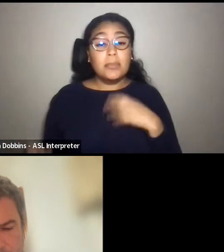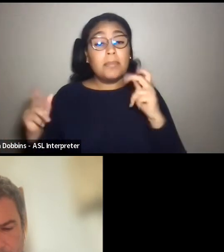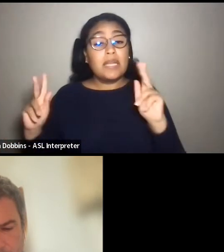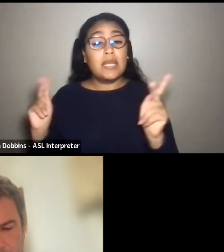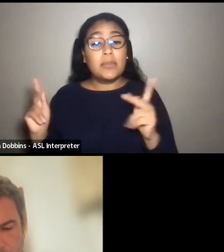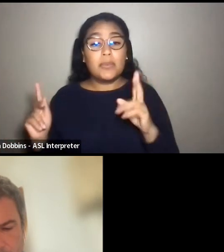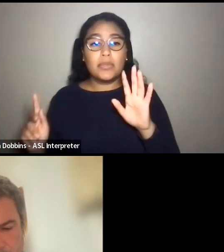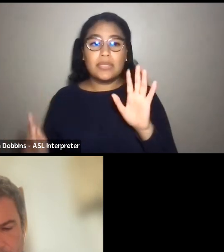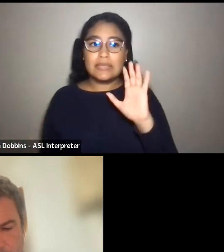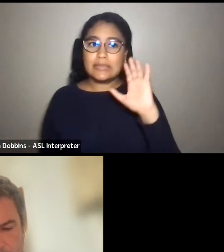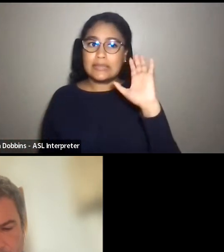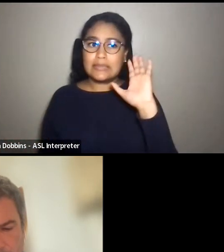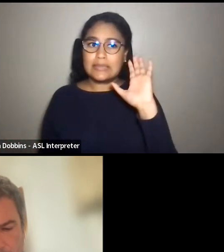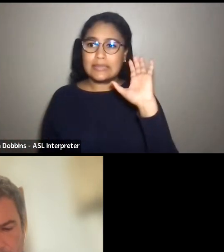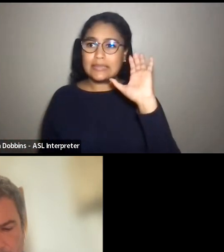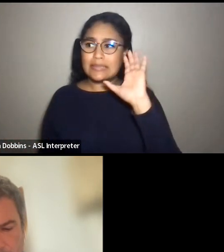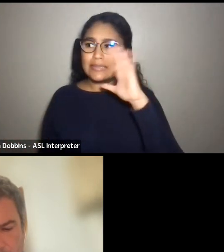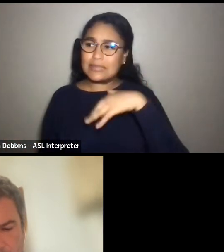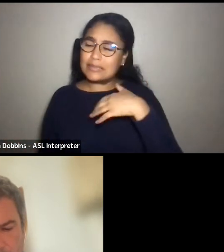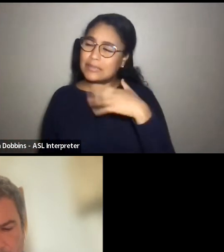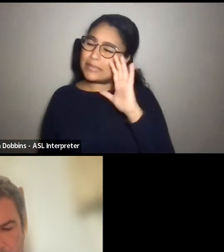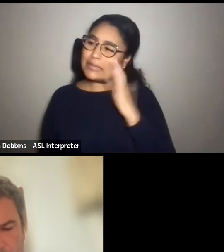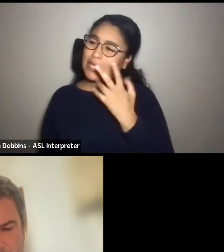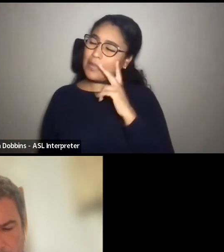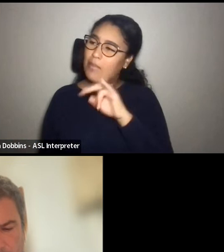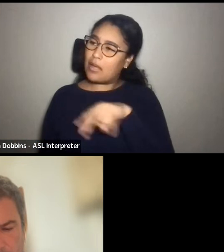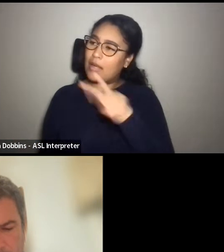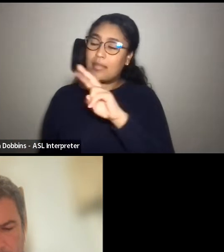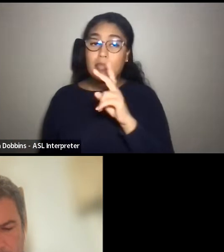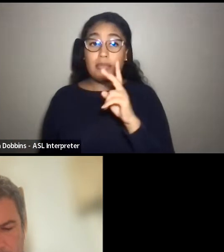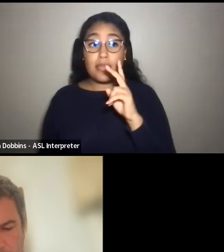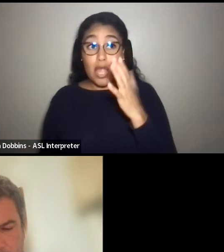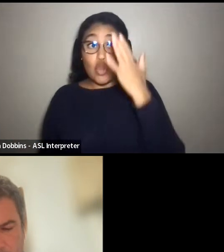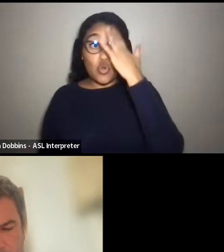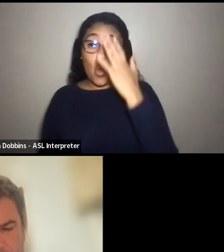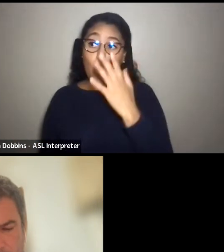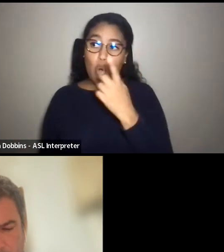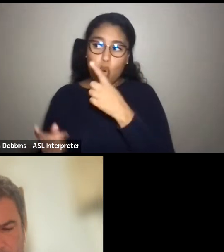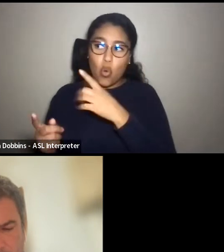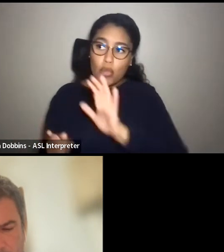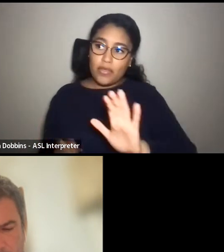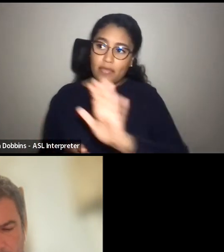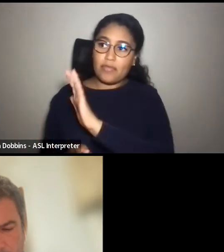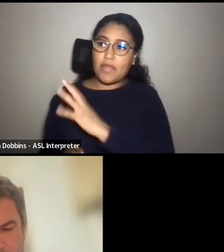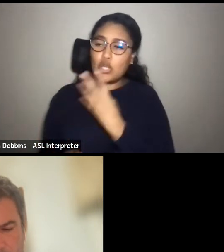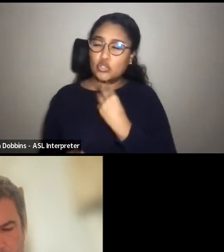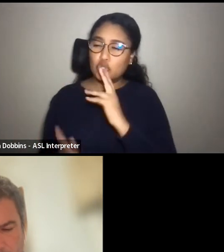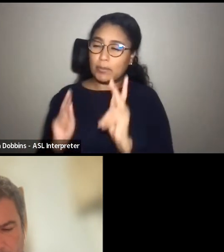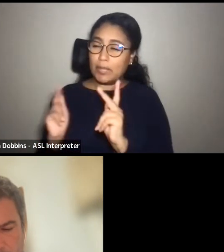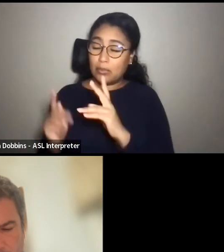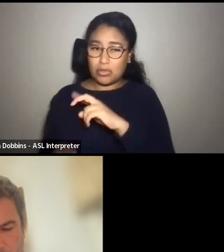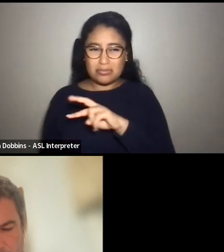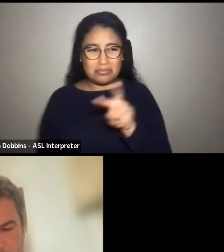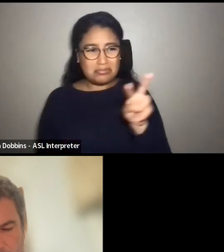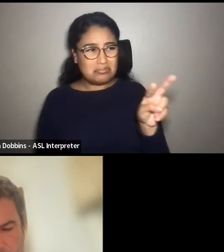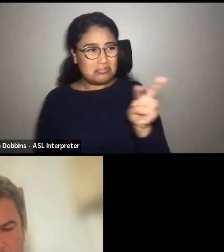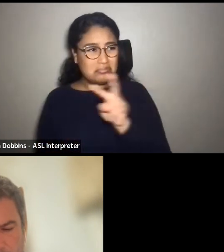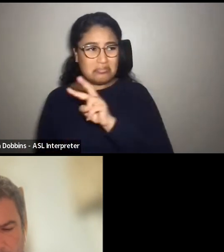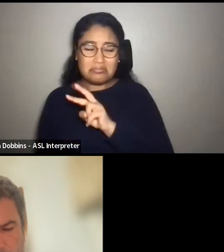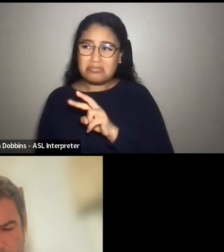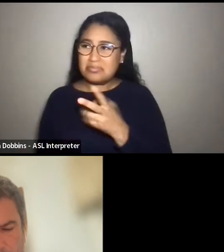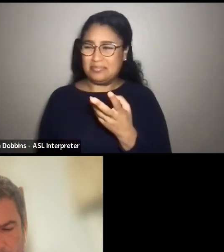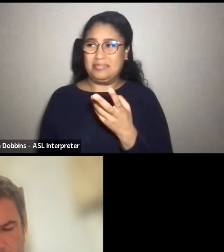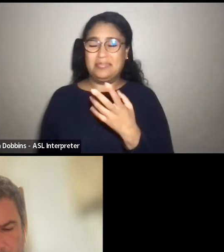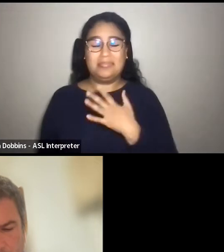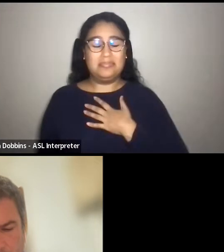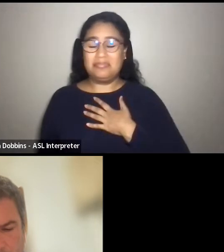seemed blissfully ignorant of what their Jewish peers were going through. The silence and inaction of the non-Jewish students and faculty on Tuesday